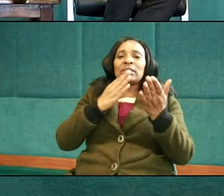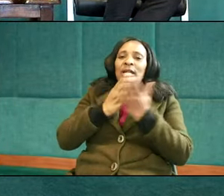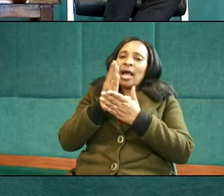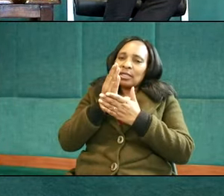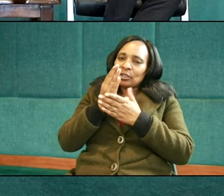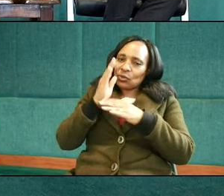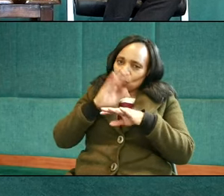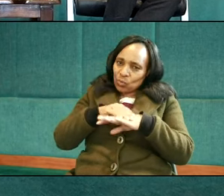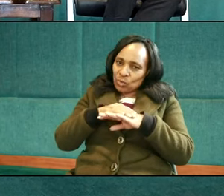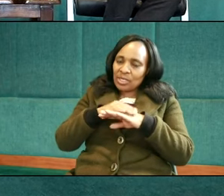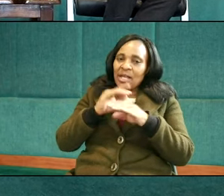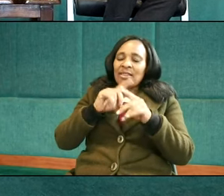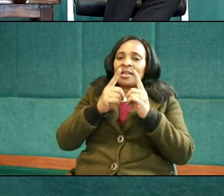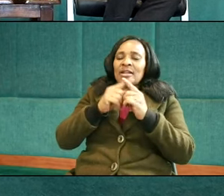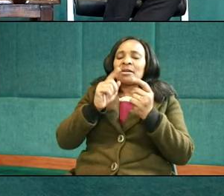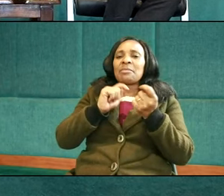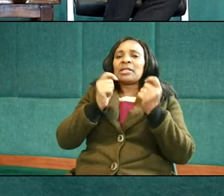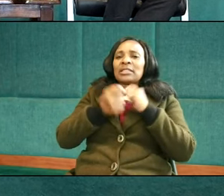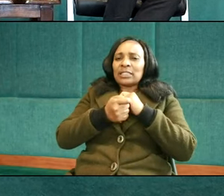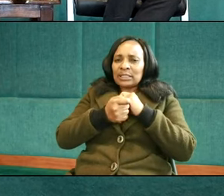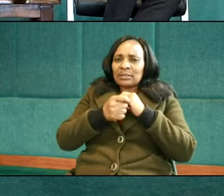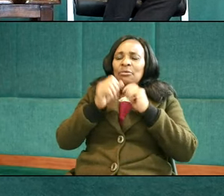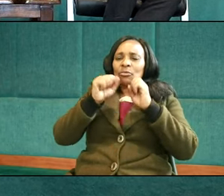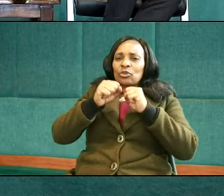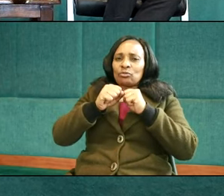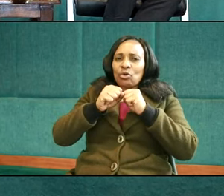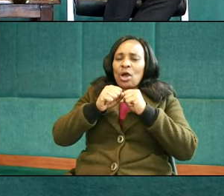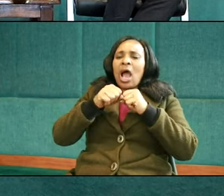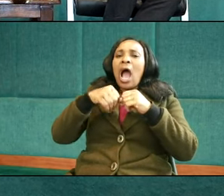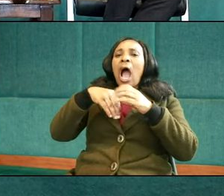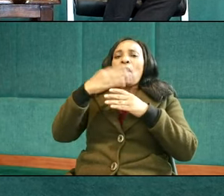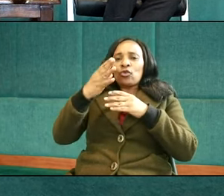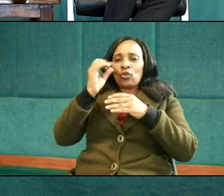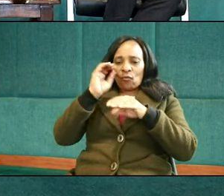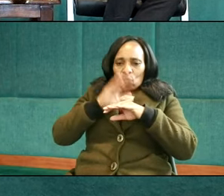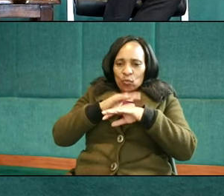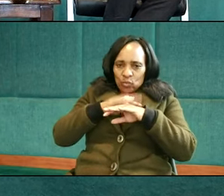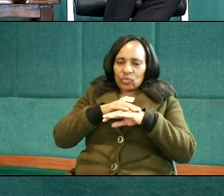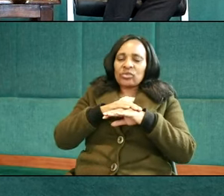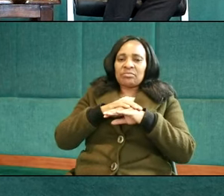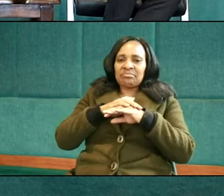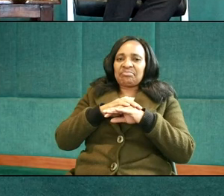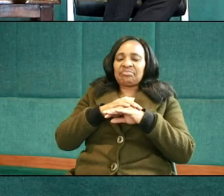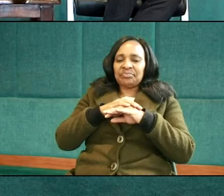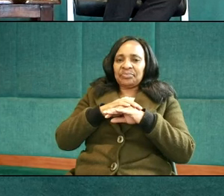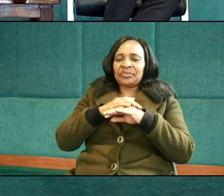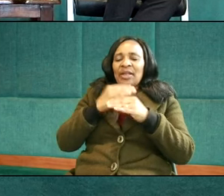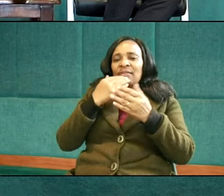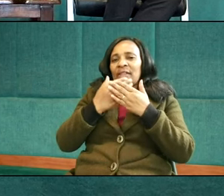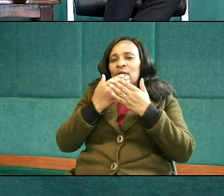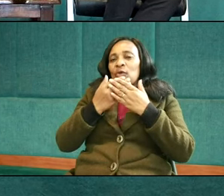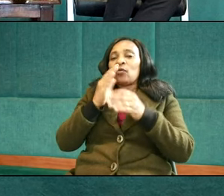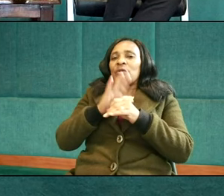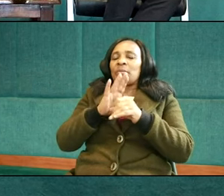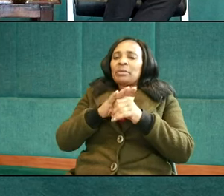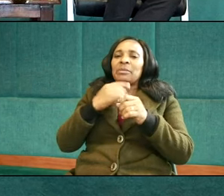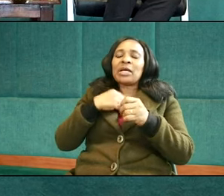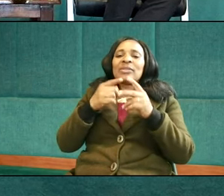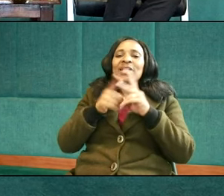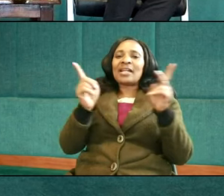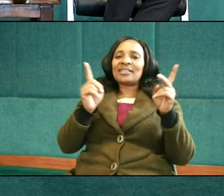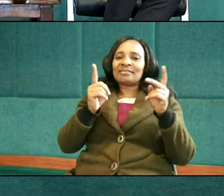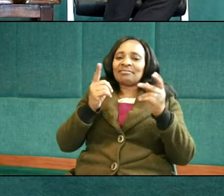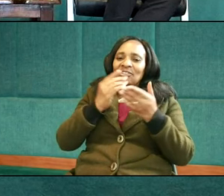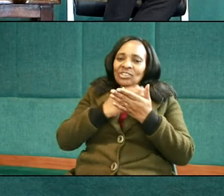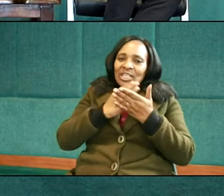know what is good, and then repentance is living out the good. Mm. Yes. Thank you very much. I'll begin by sharing